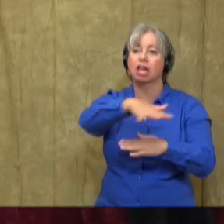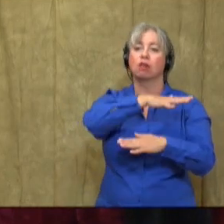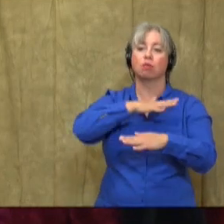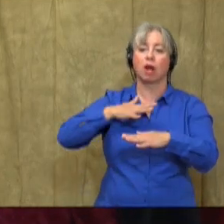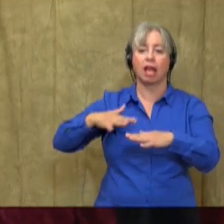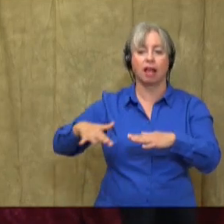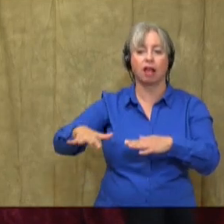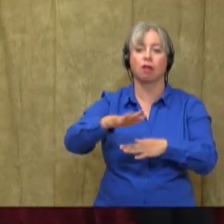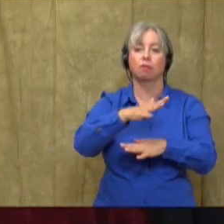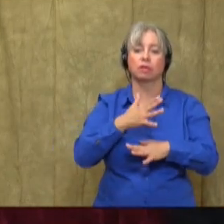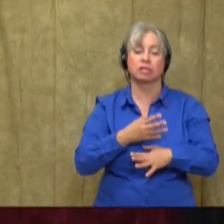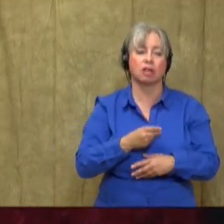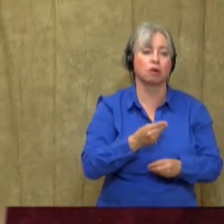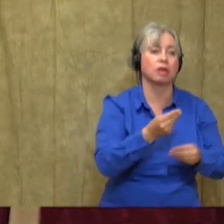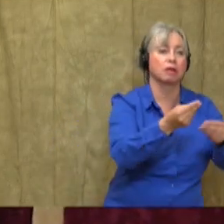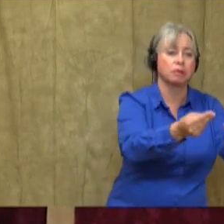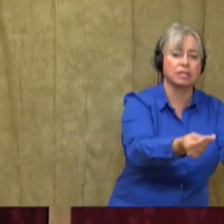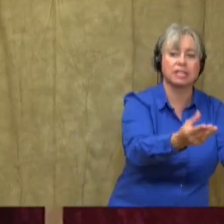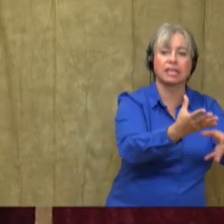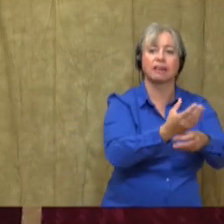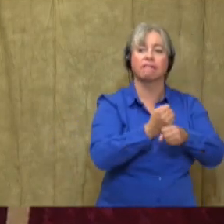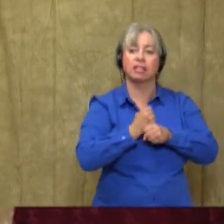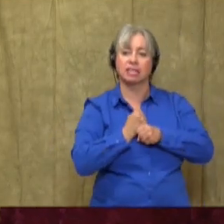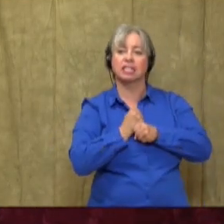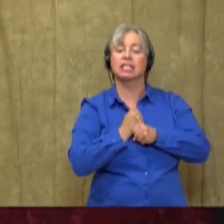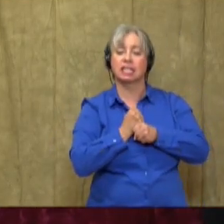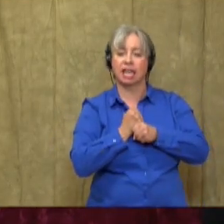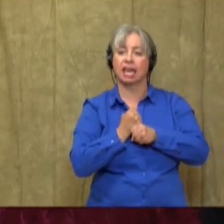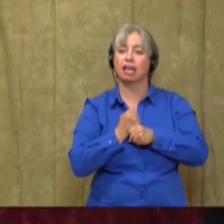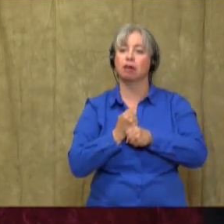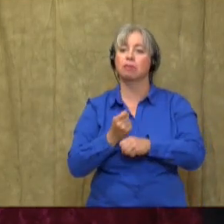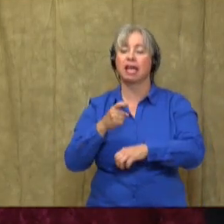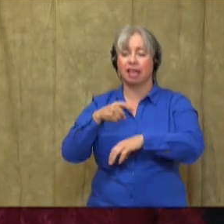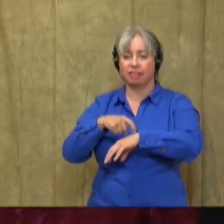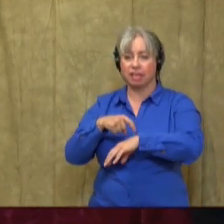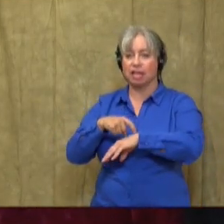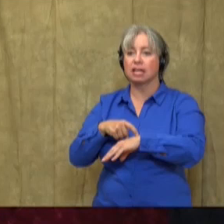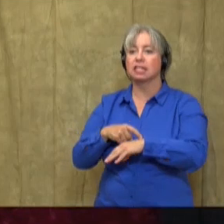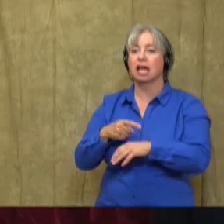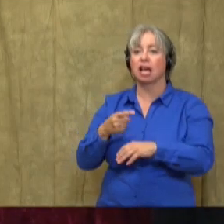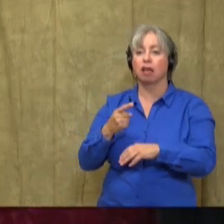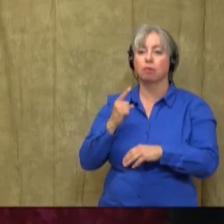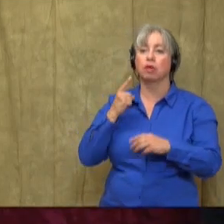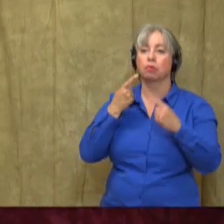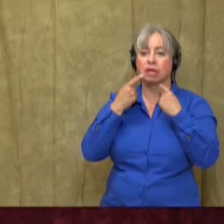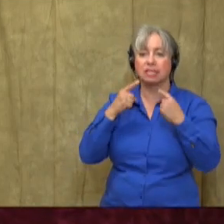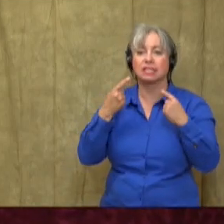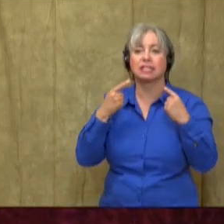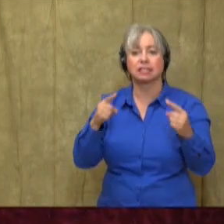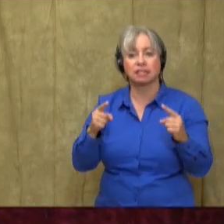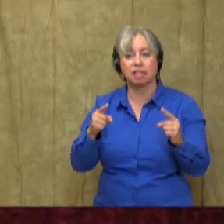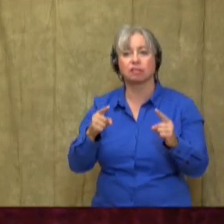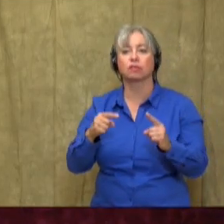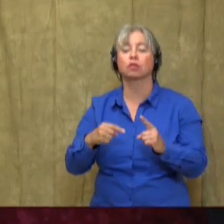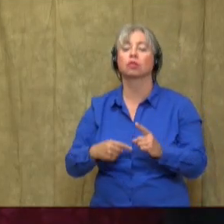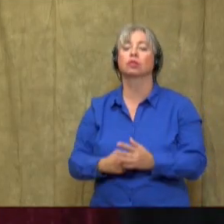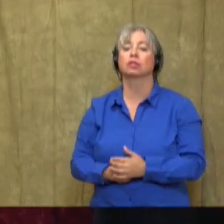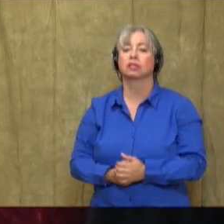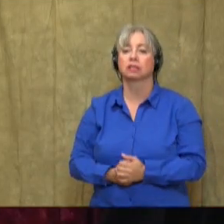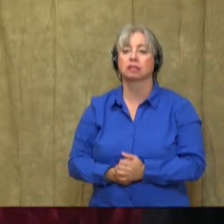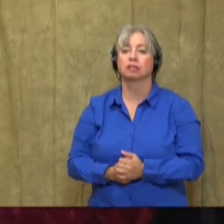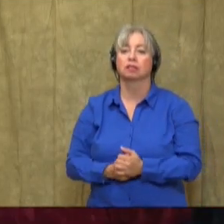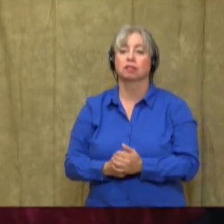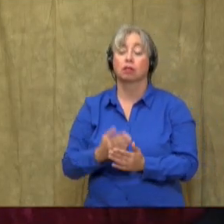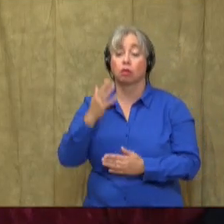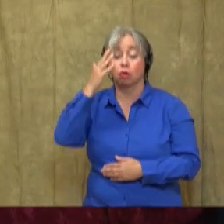was a give and take relationship, but it worked in Europe. At the time of medieval times, feudalism was something that worked because you